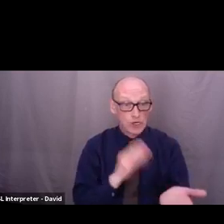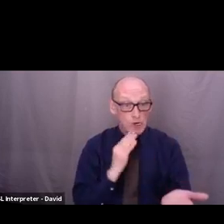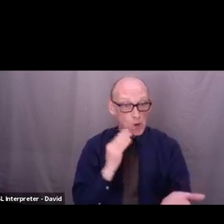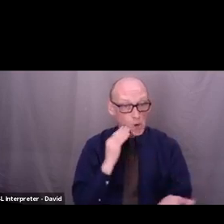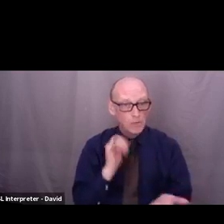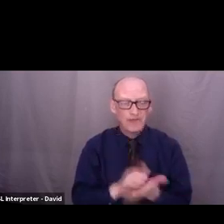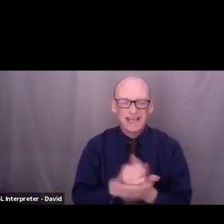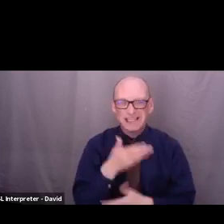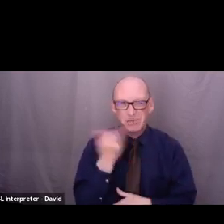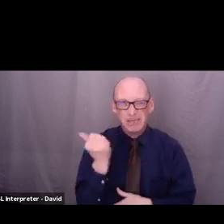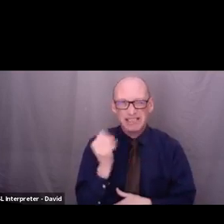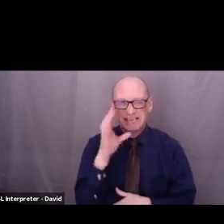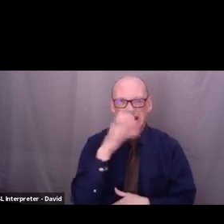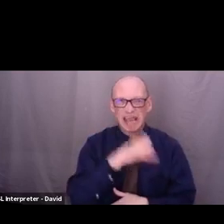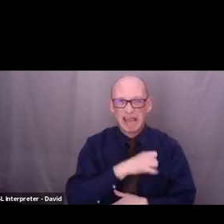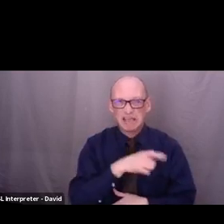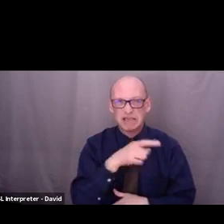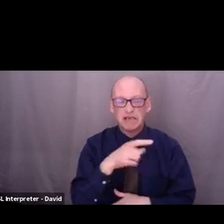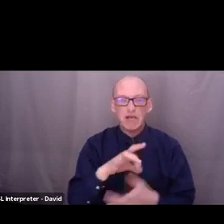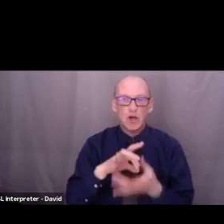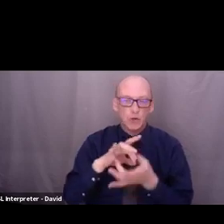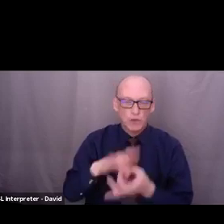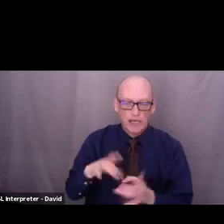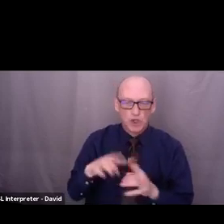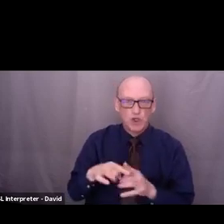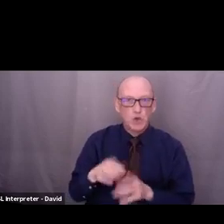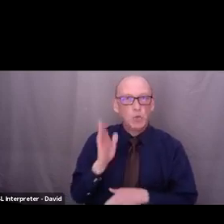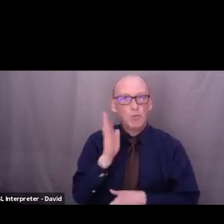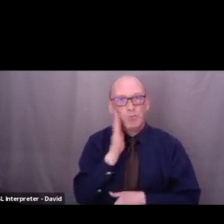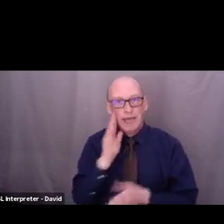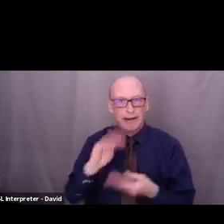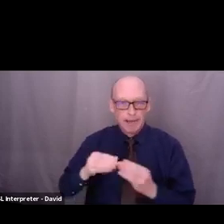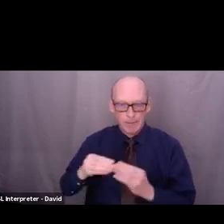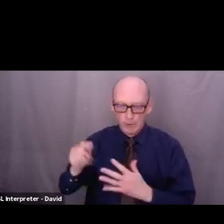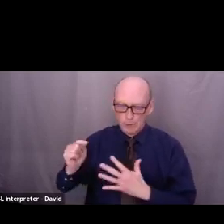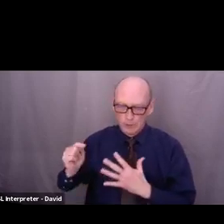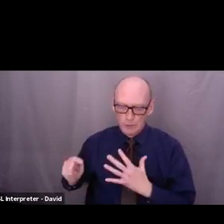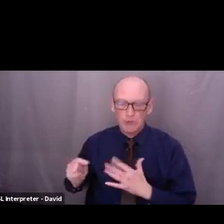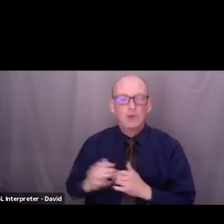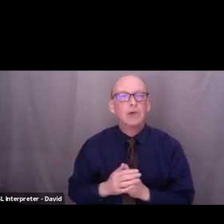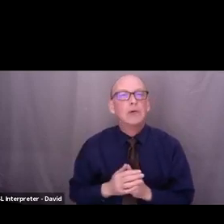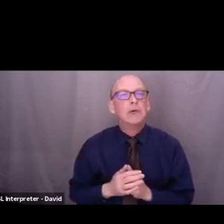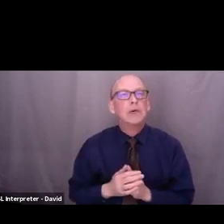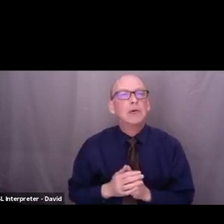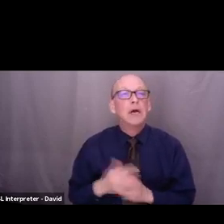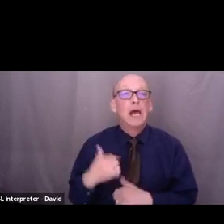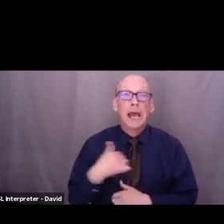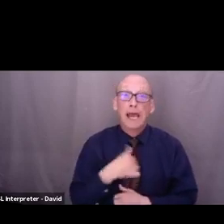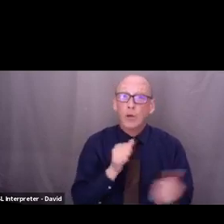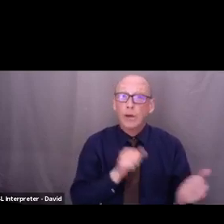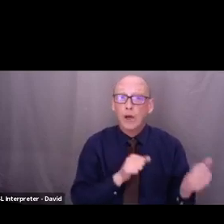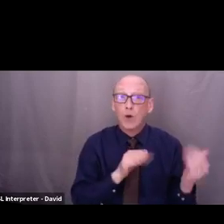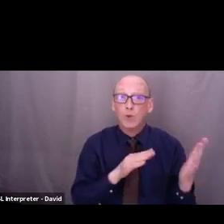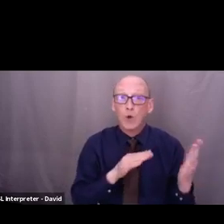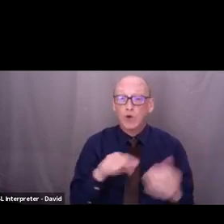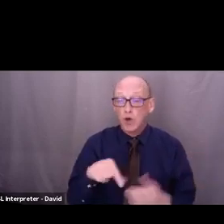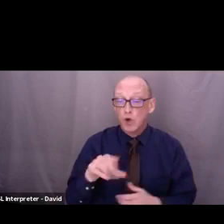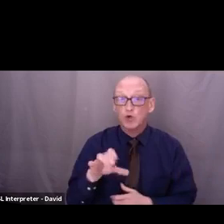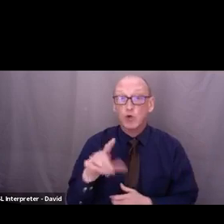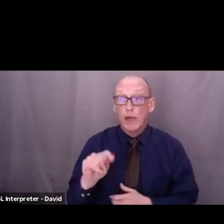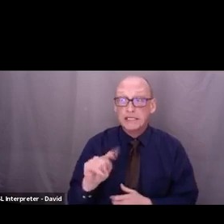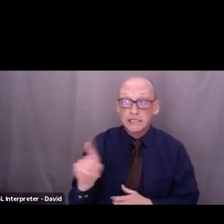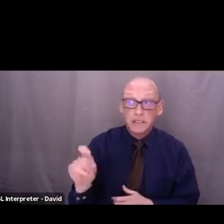amount of beds and things of that nature, relative to staff as well, relative to that nature of who might be needed to test. And we approached Quest and said, could we do this? And they